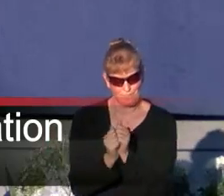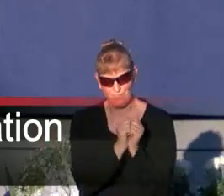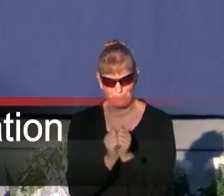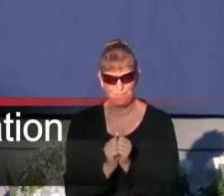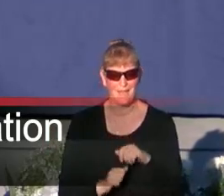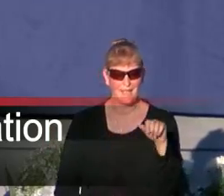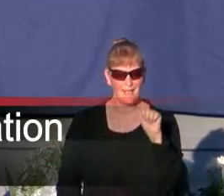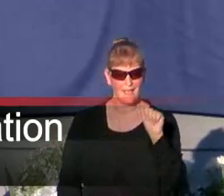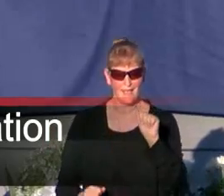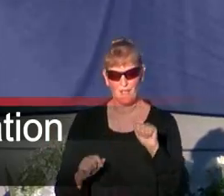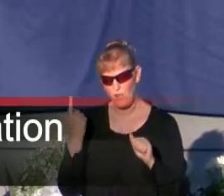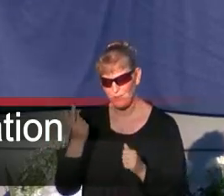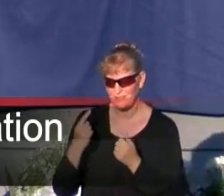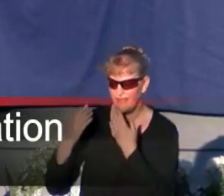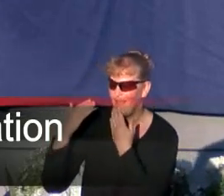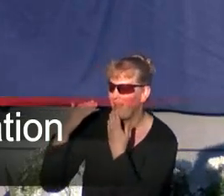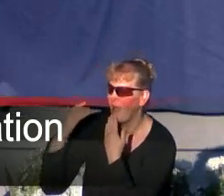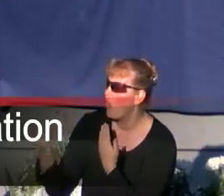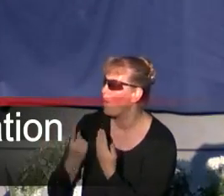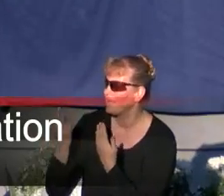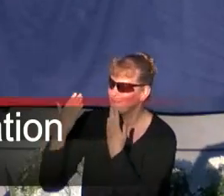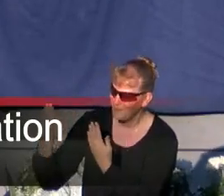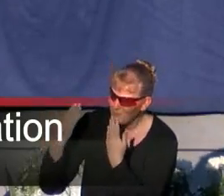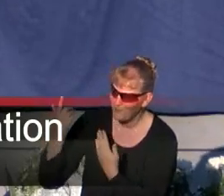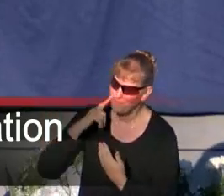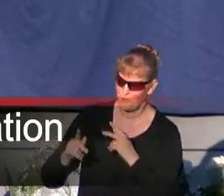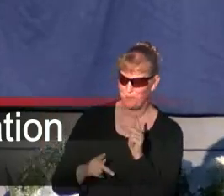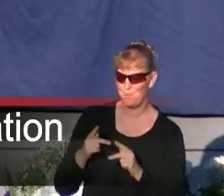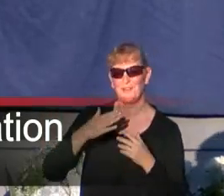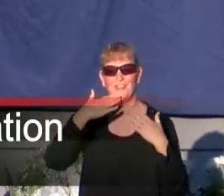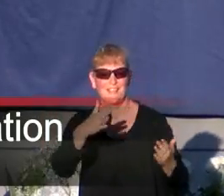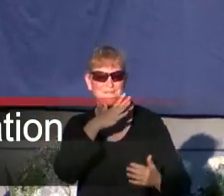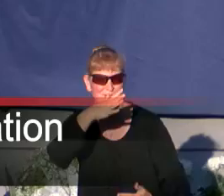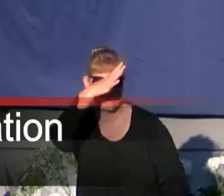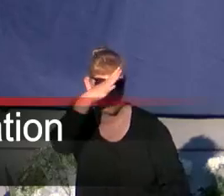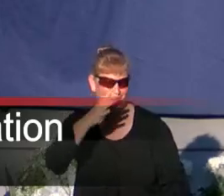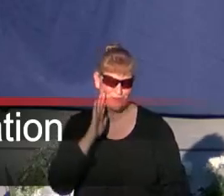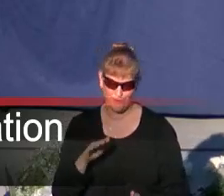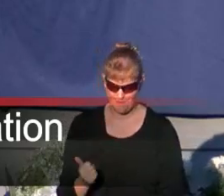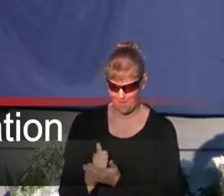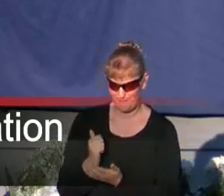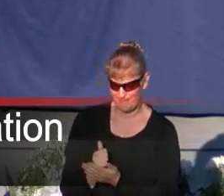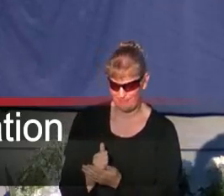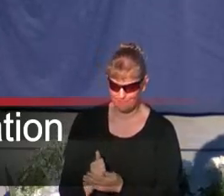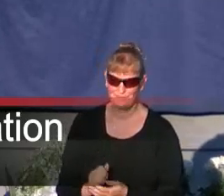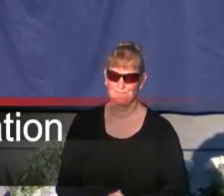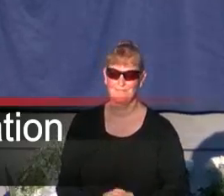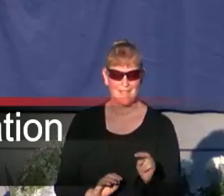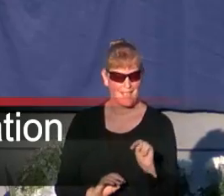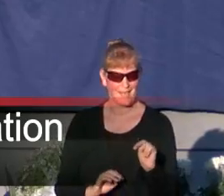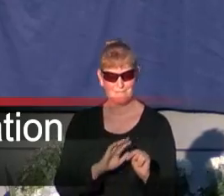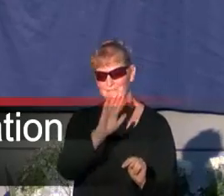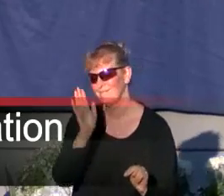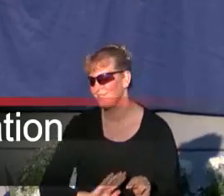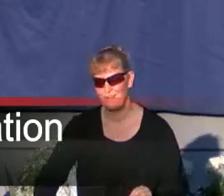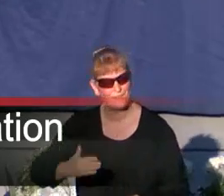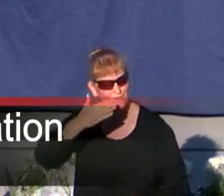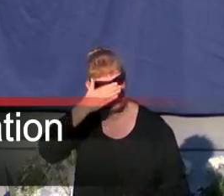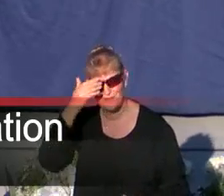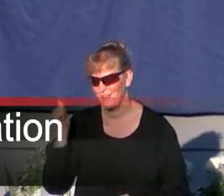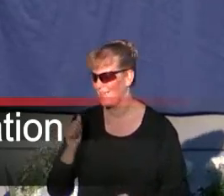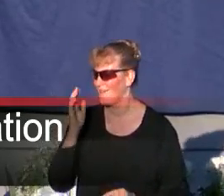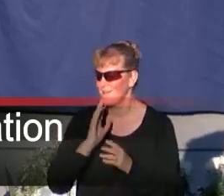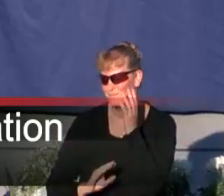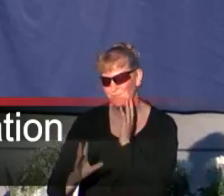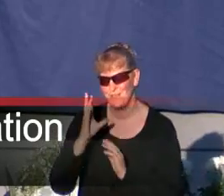for always have gratitude for the people who have gotten you where you are. Thank you, Mom and Dad. N is for never forget the experiences we had and